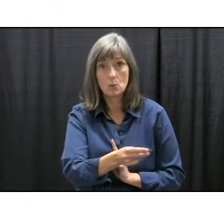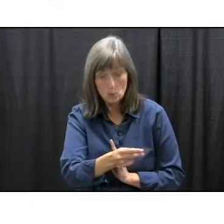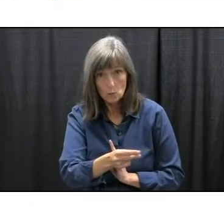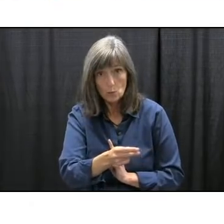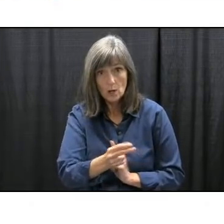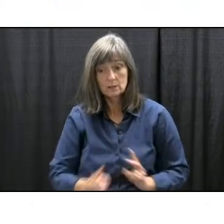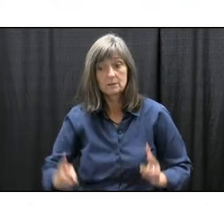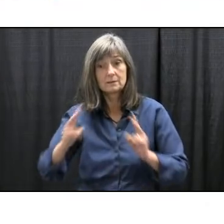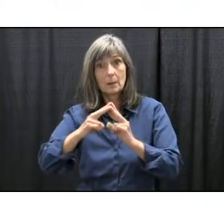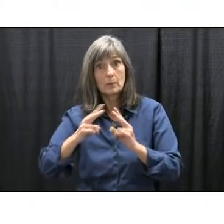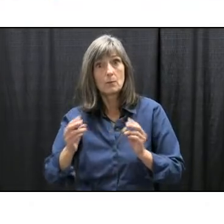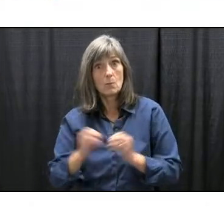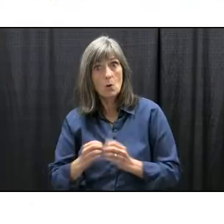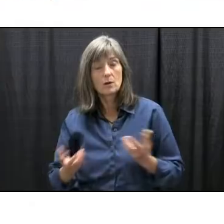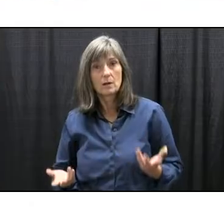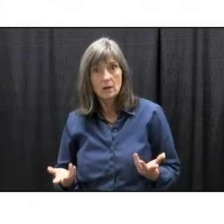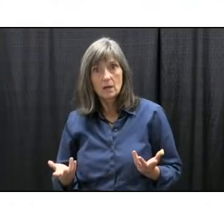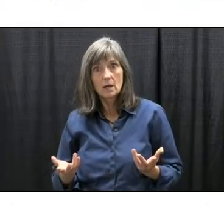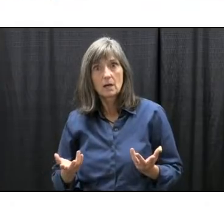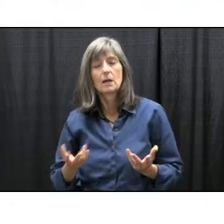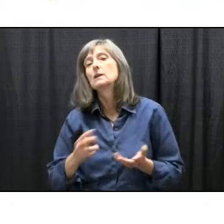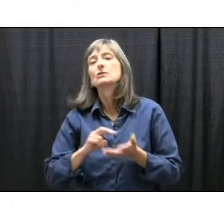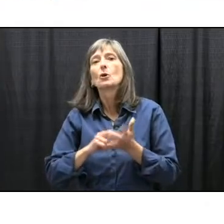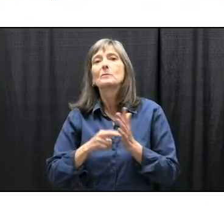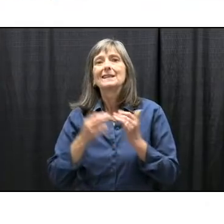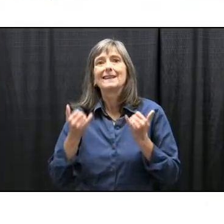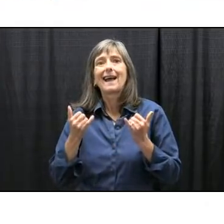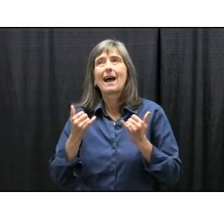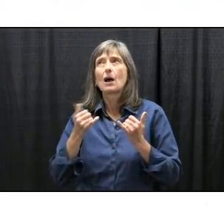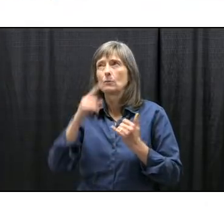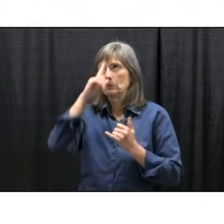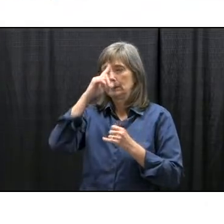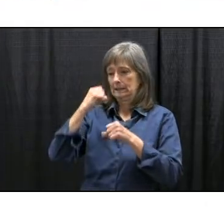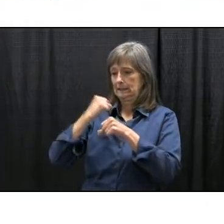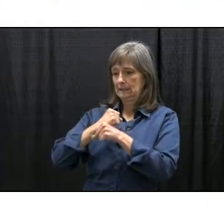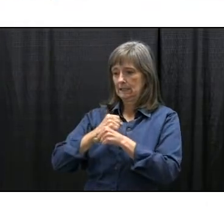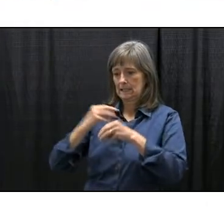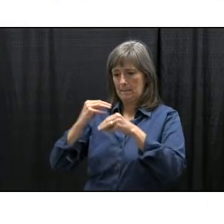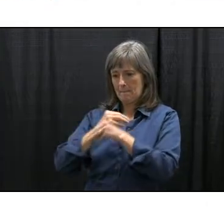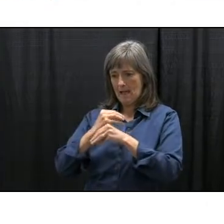number, if you look at a mathematical formula that actually